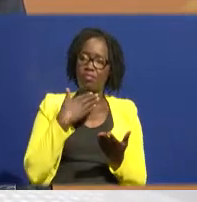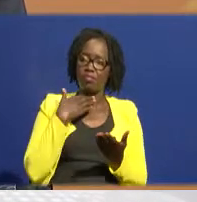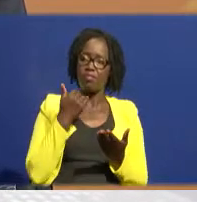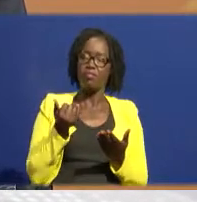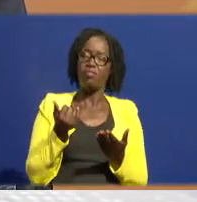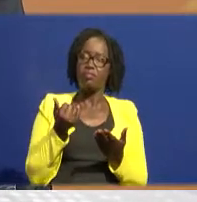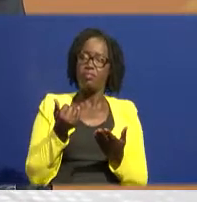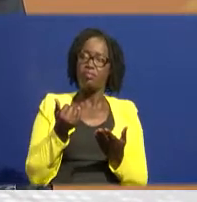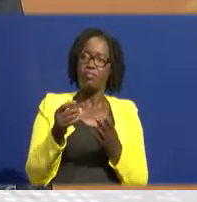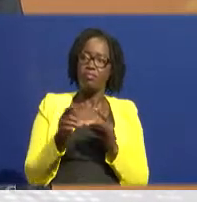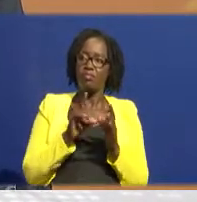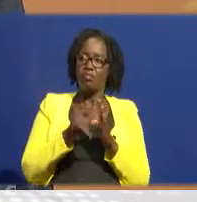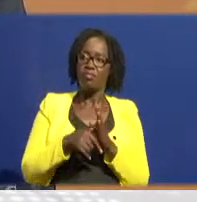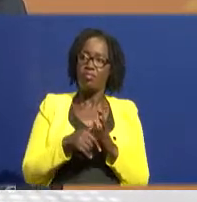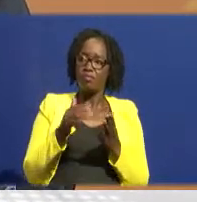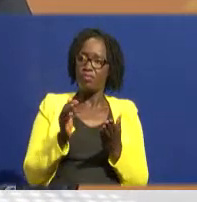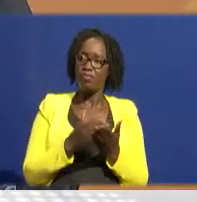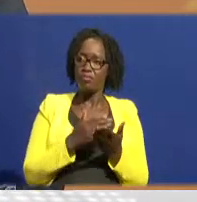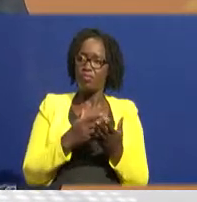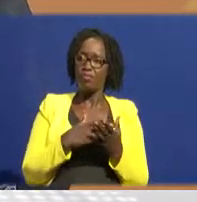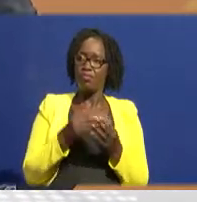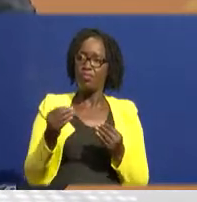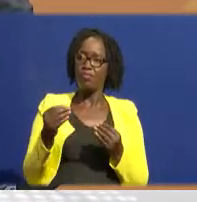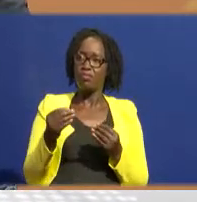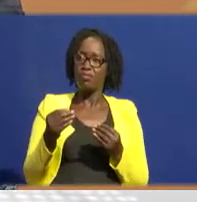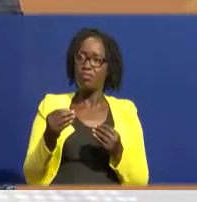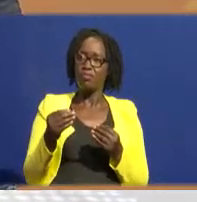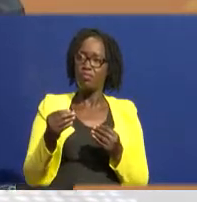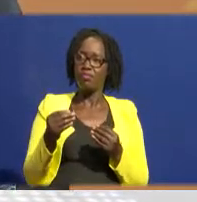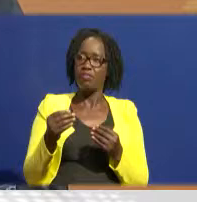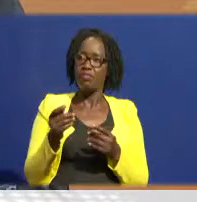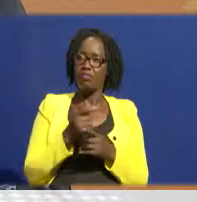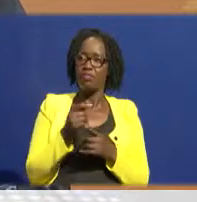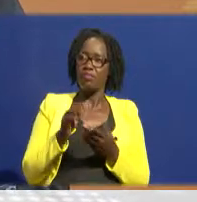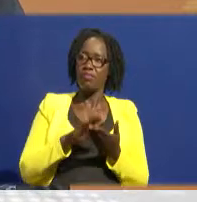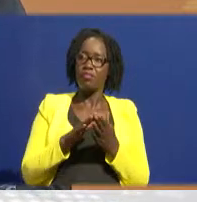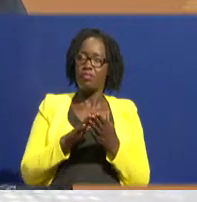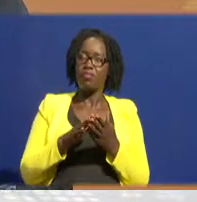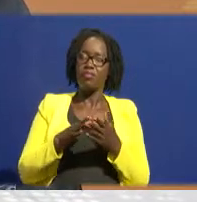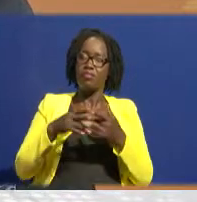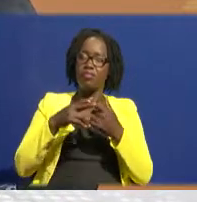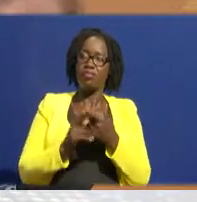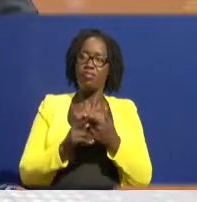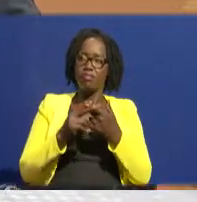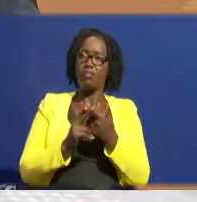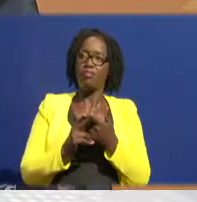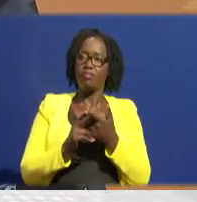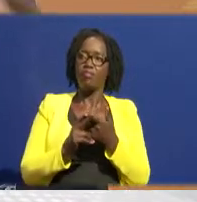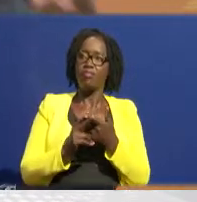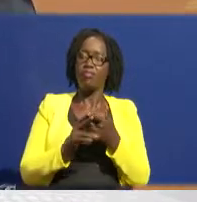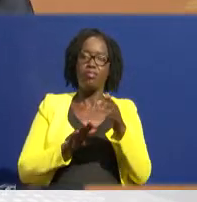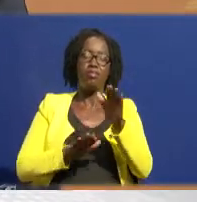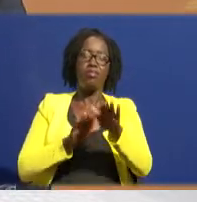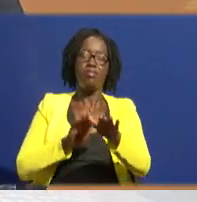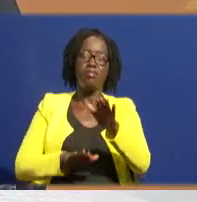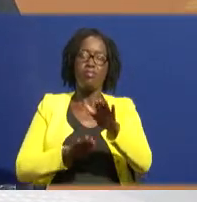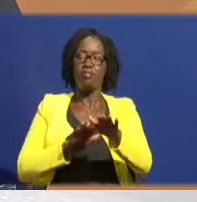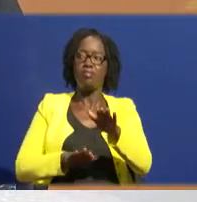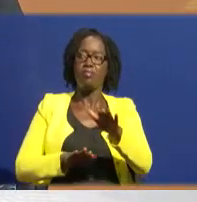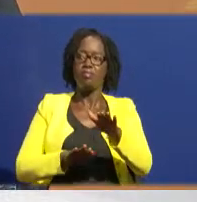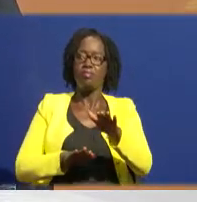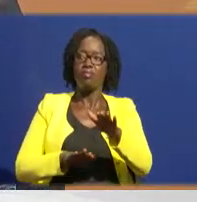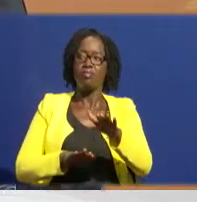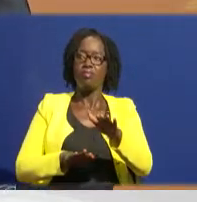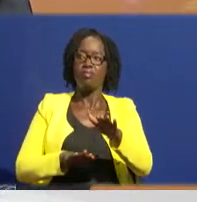to do later on, because some of them will go to a shed and they are trained to become a mechanic, to a tailor, and they are trained to